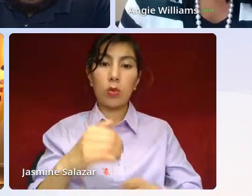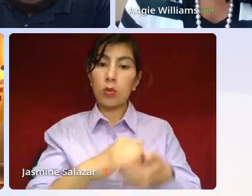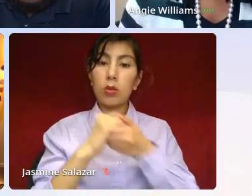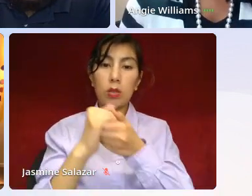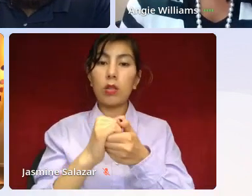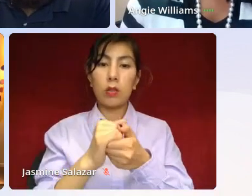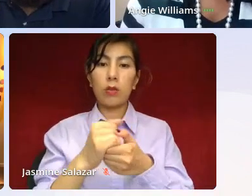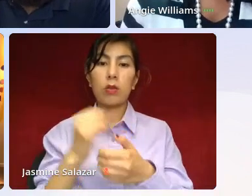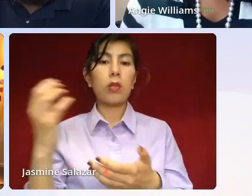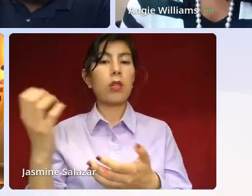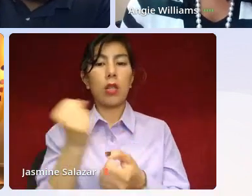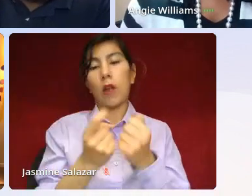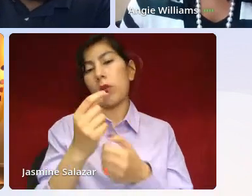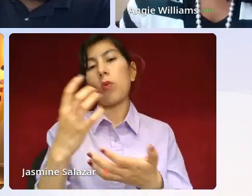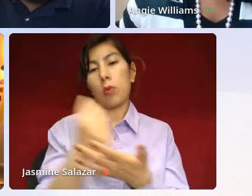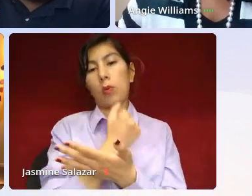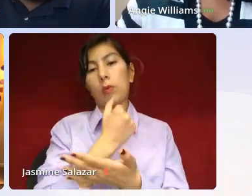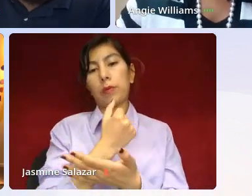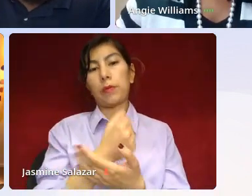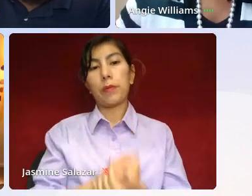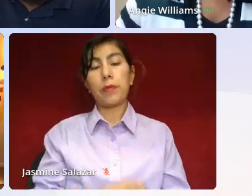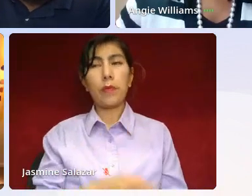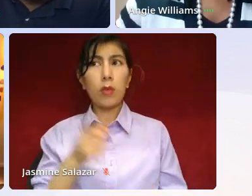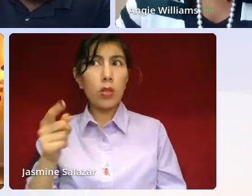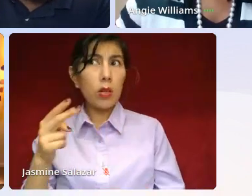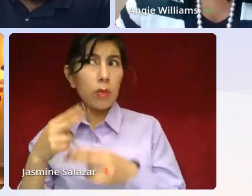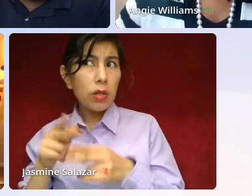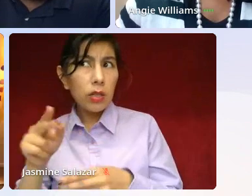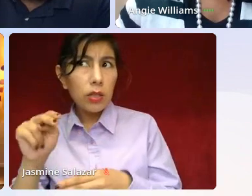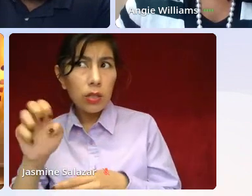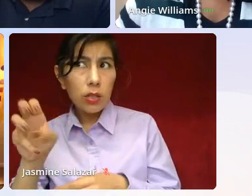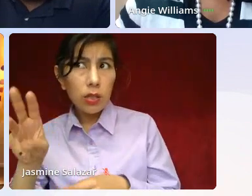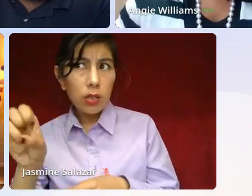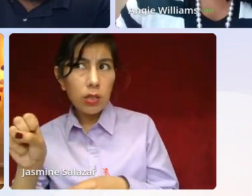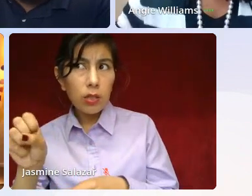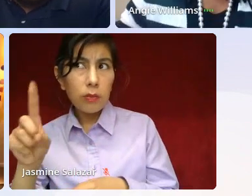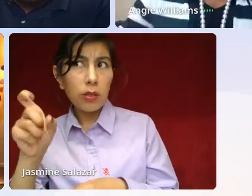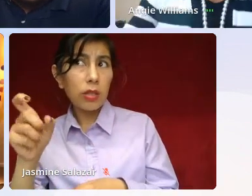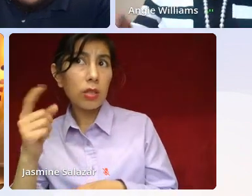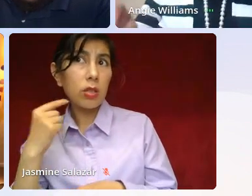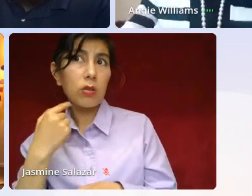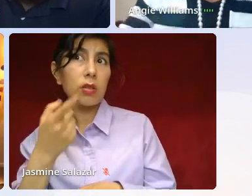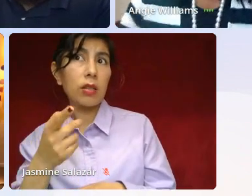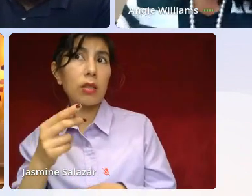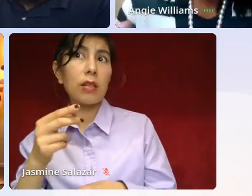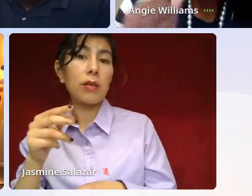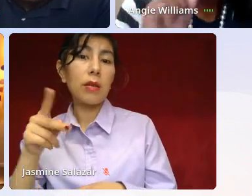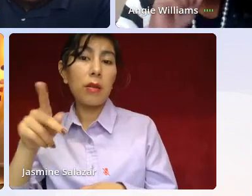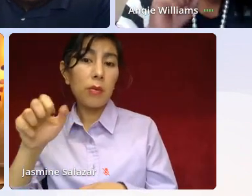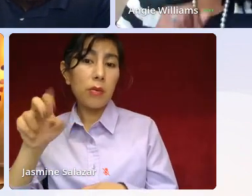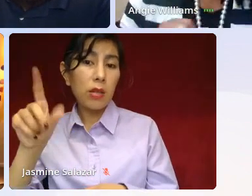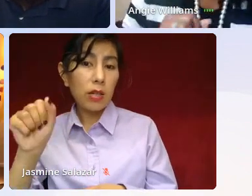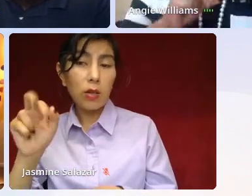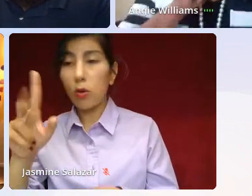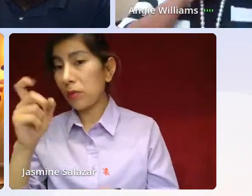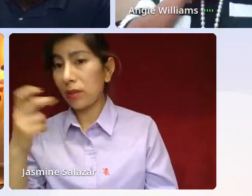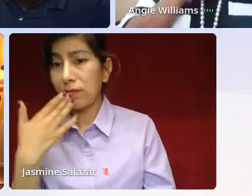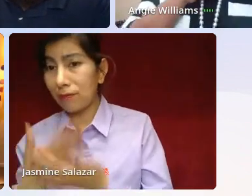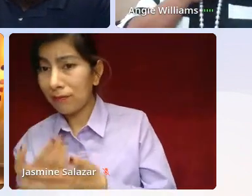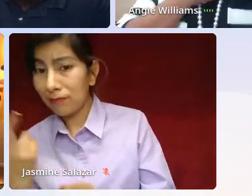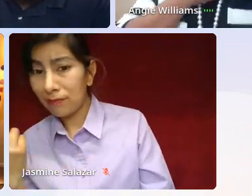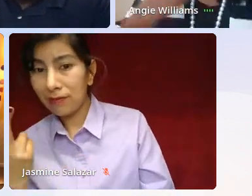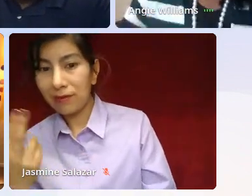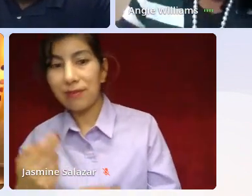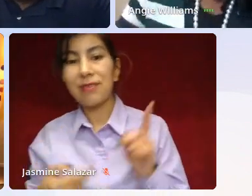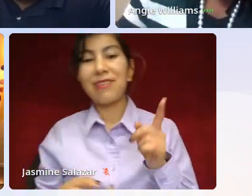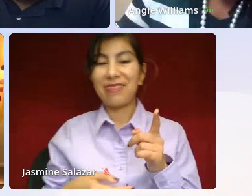Mm. Did you mention their names because you're trying to get them to get you Panda Express, or because they were really helpful? I'm just checking. All right, just making sure. Brandon, I know you wanted to